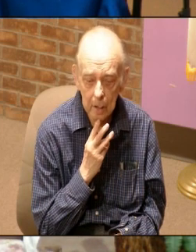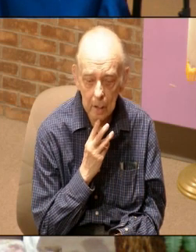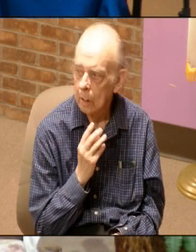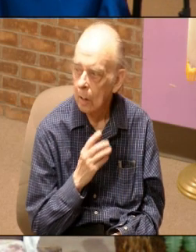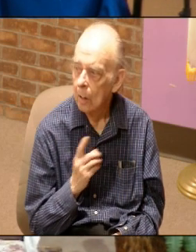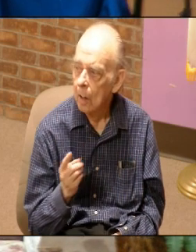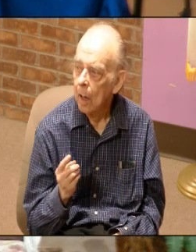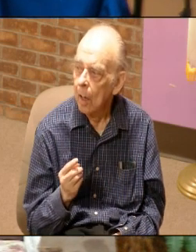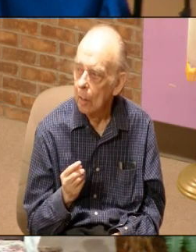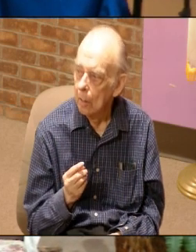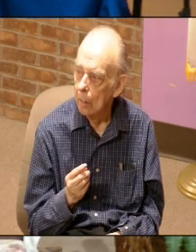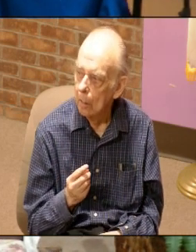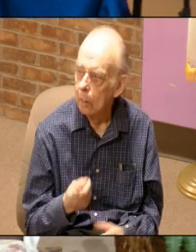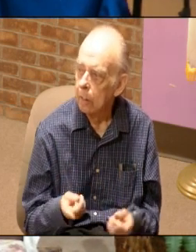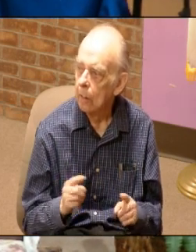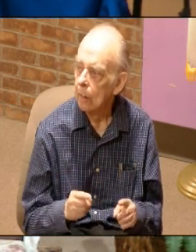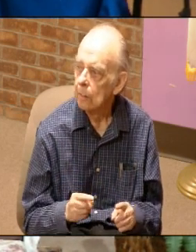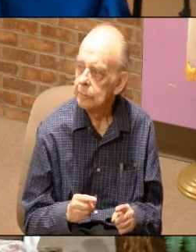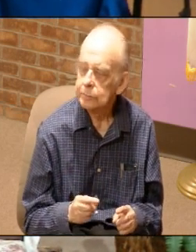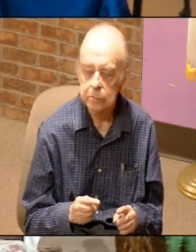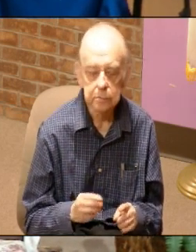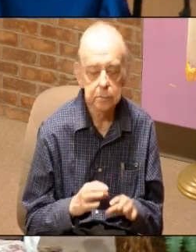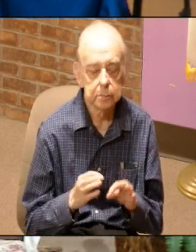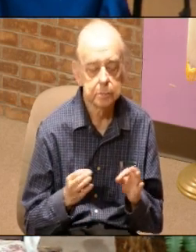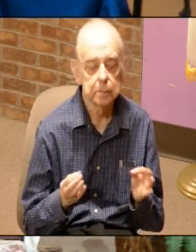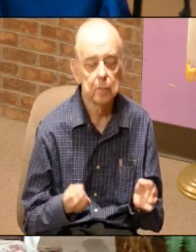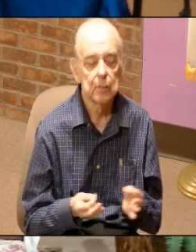and so what ends up happening